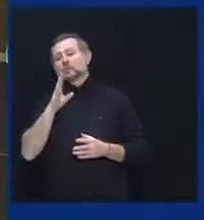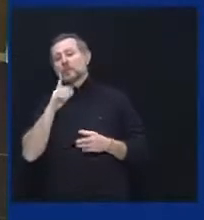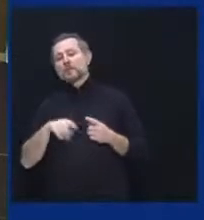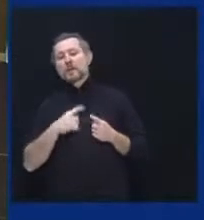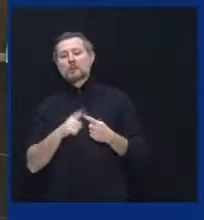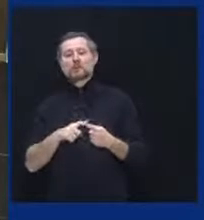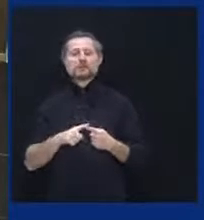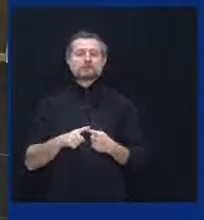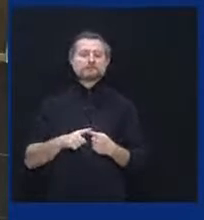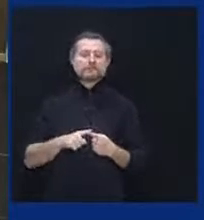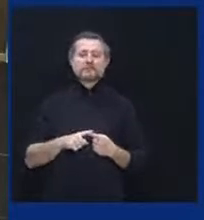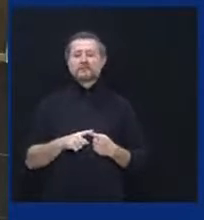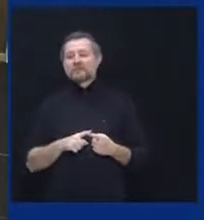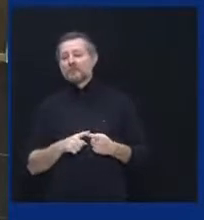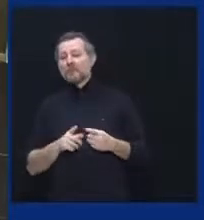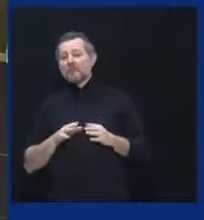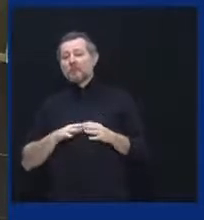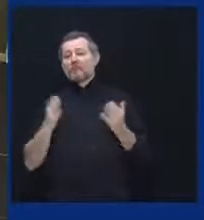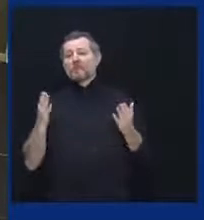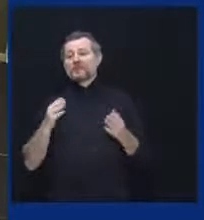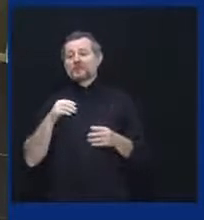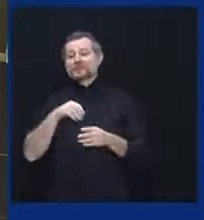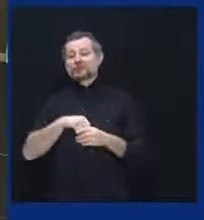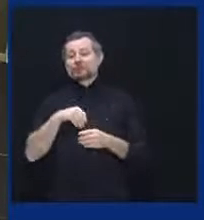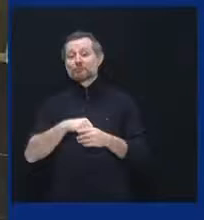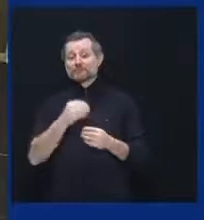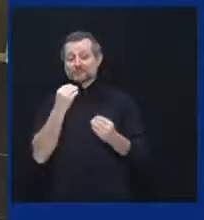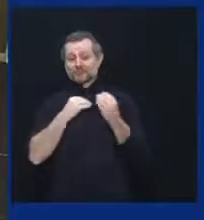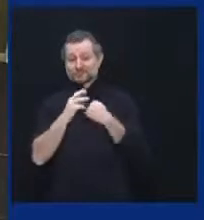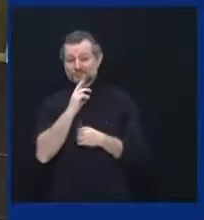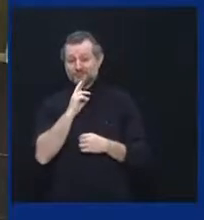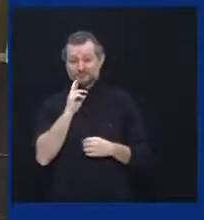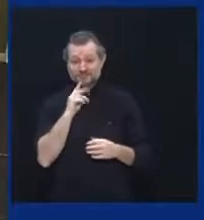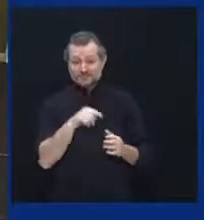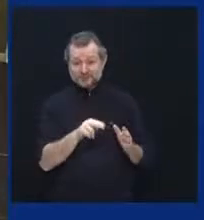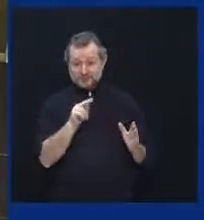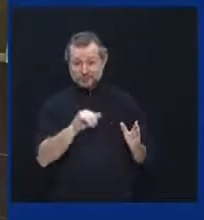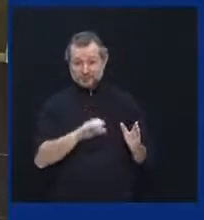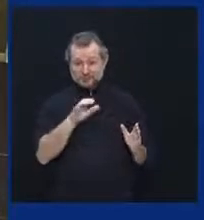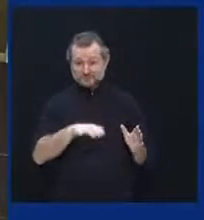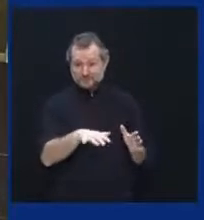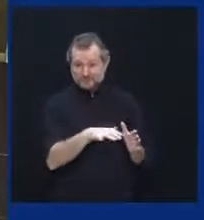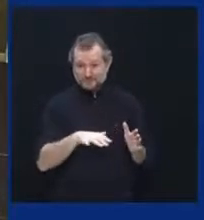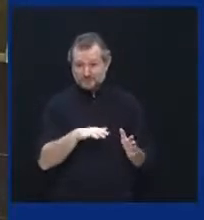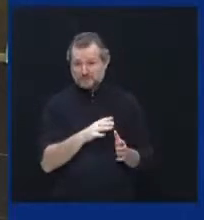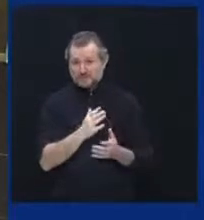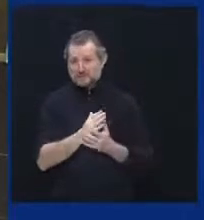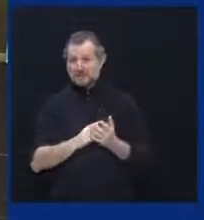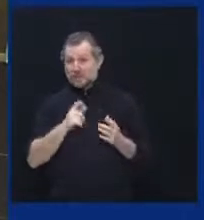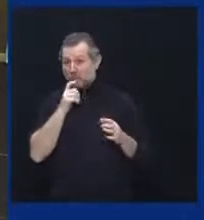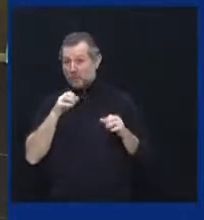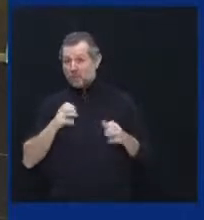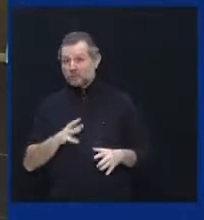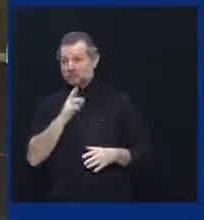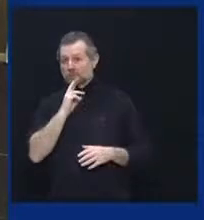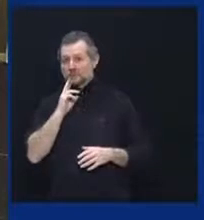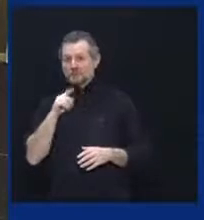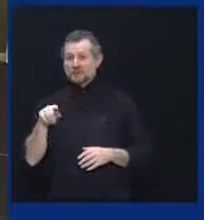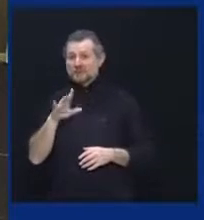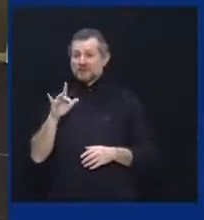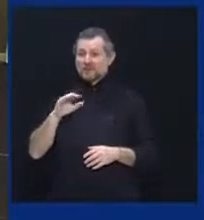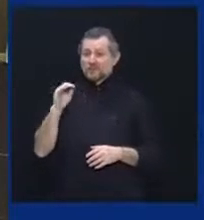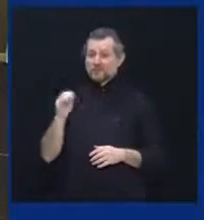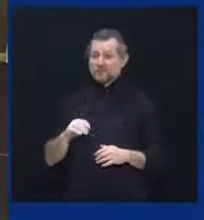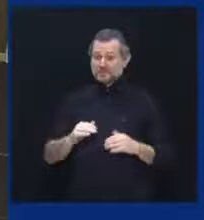the indoor dining ban in New York City, some restaurateurs say that 25%